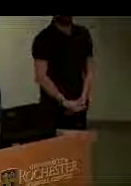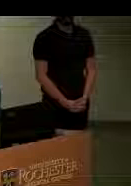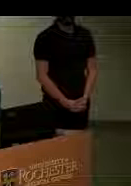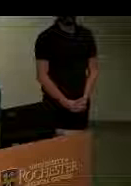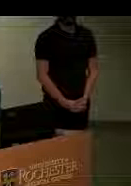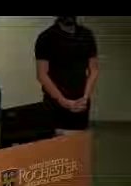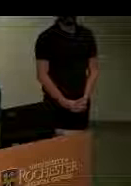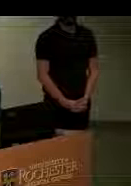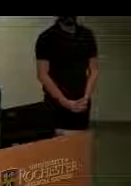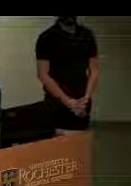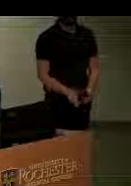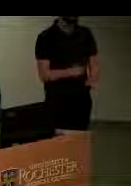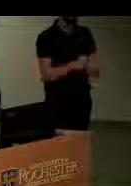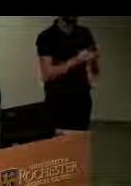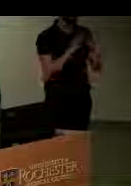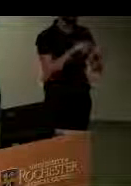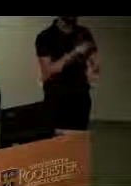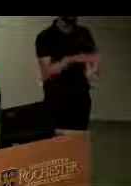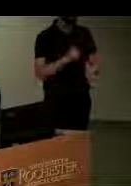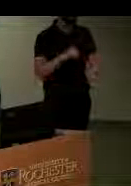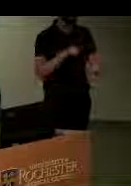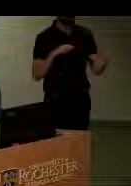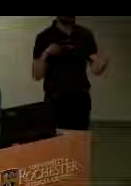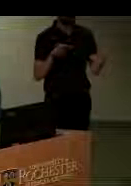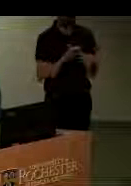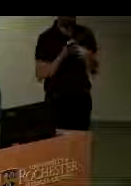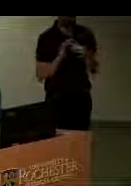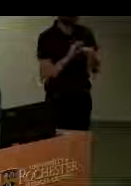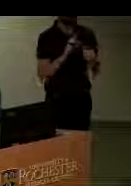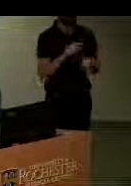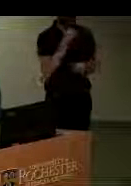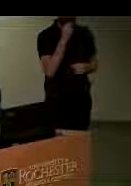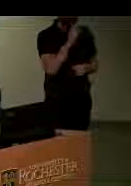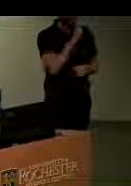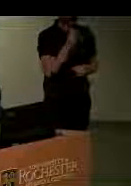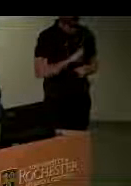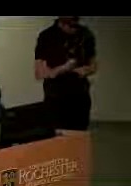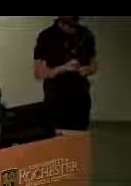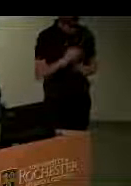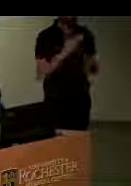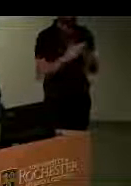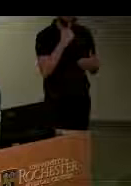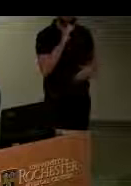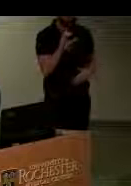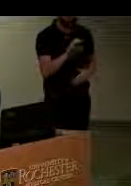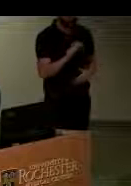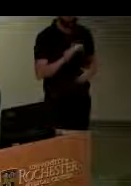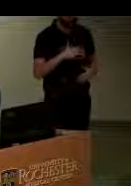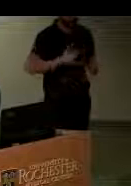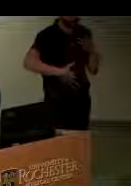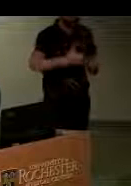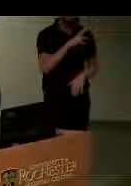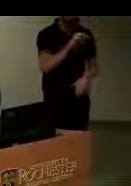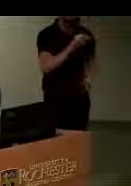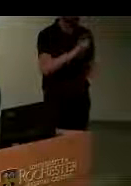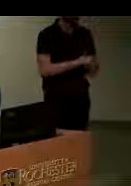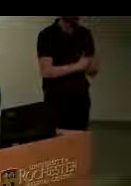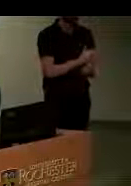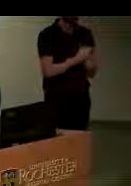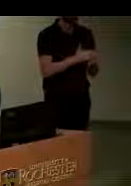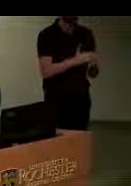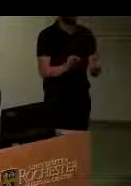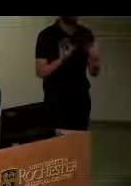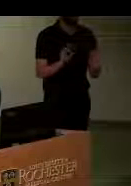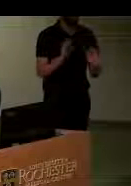It was an excellent time. We bonded very well. We only ate pizza. It wasn't so good for our cholesterol, but everything else went well.